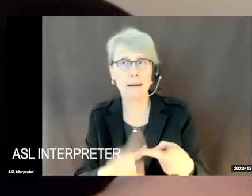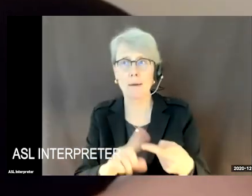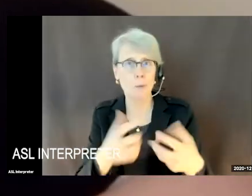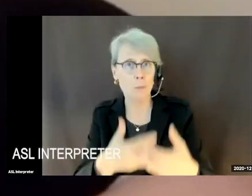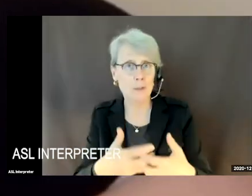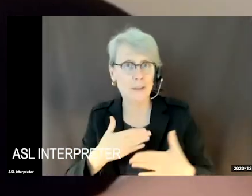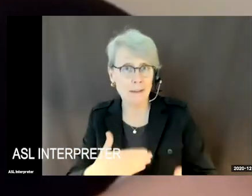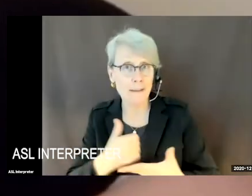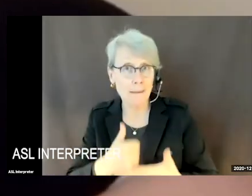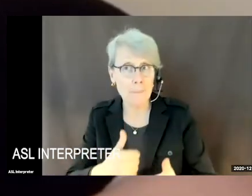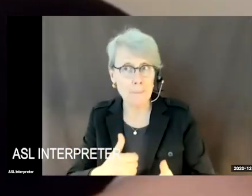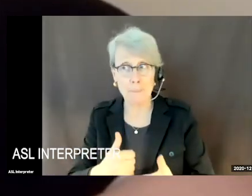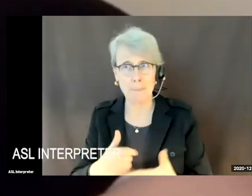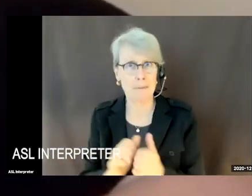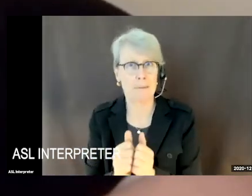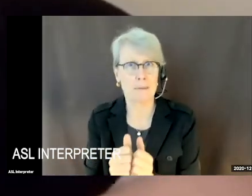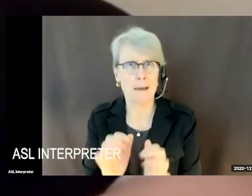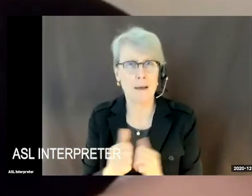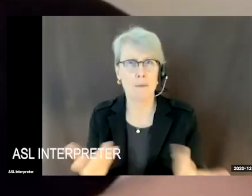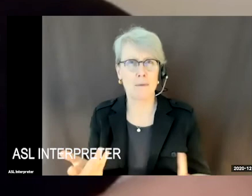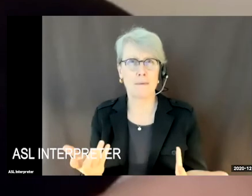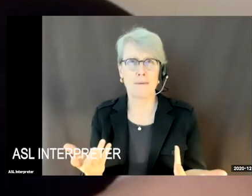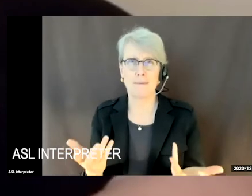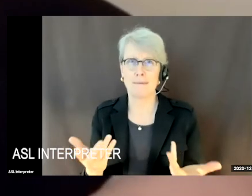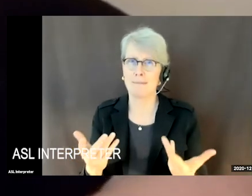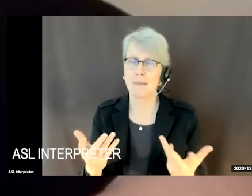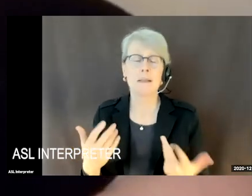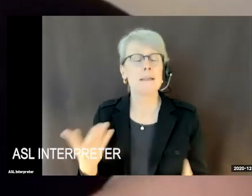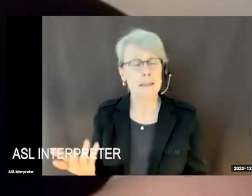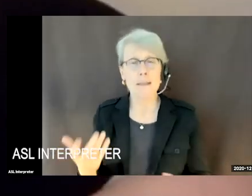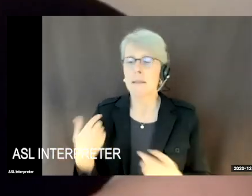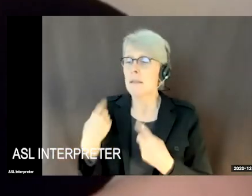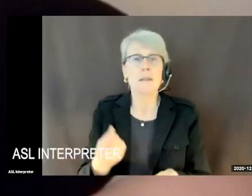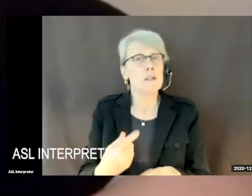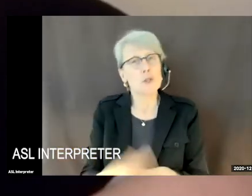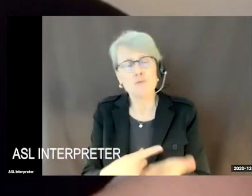come, first serve basis? We talk about,